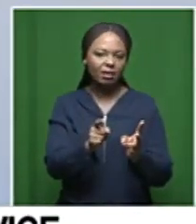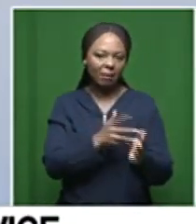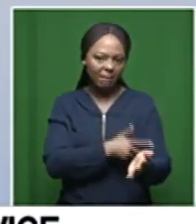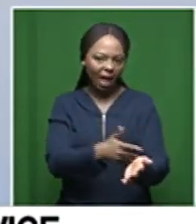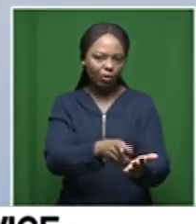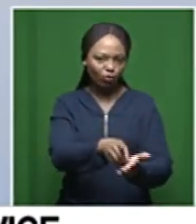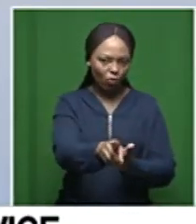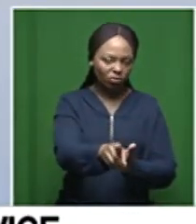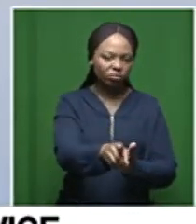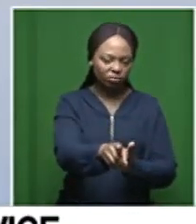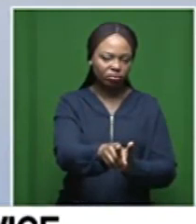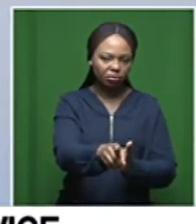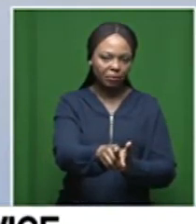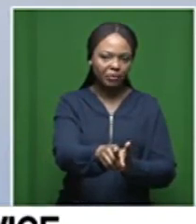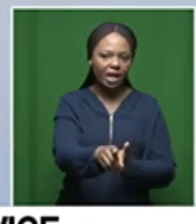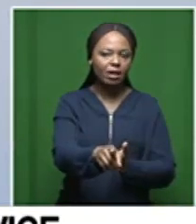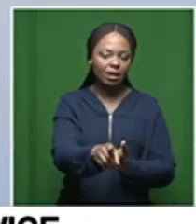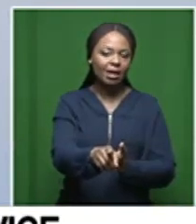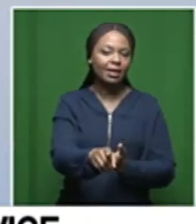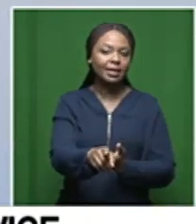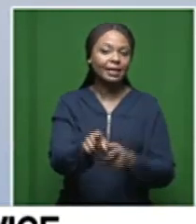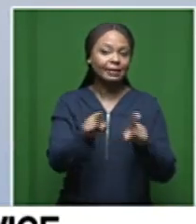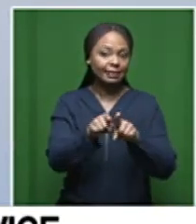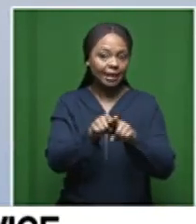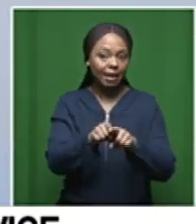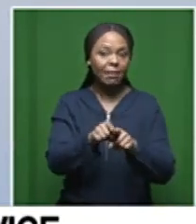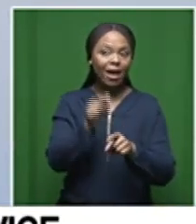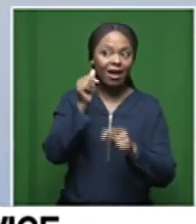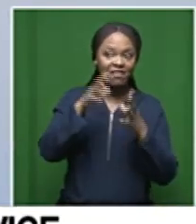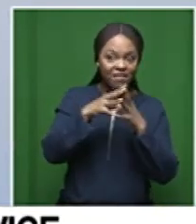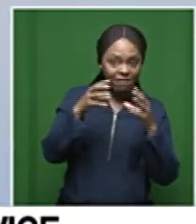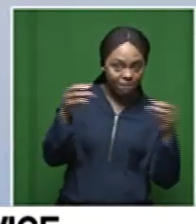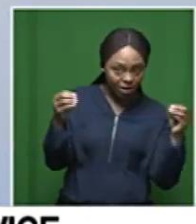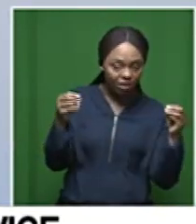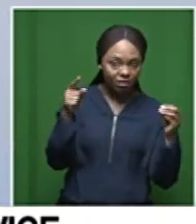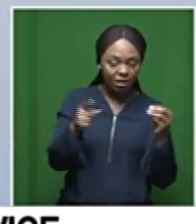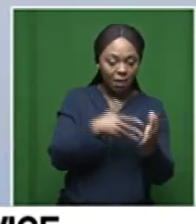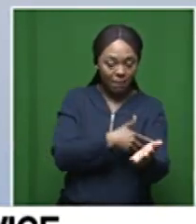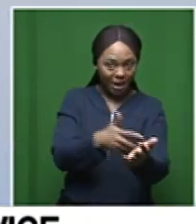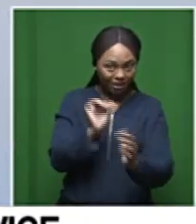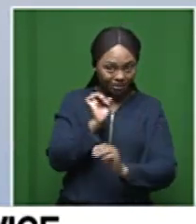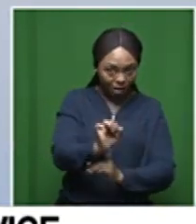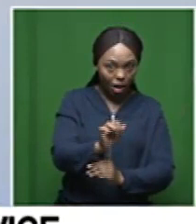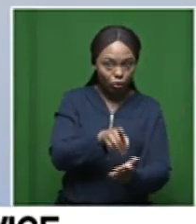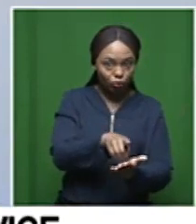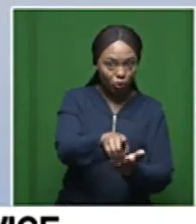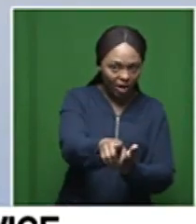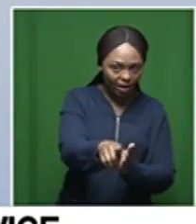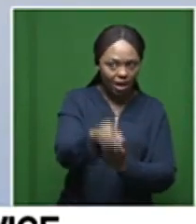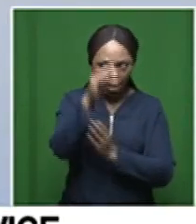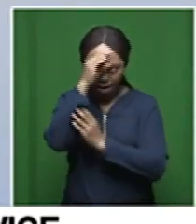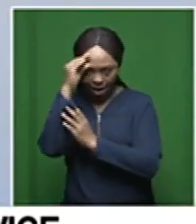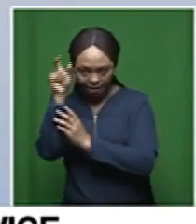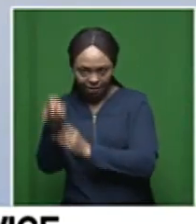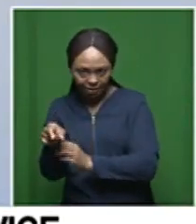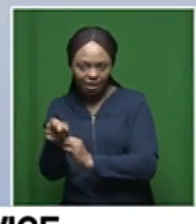is whole blood donation. Once they have donated the blood, then our nurses also advise them.